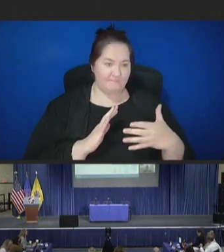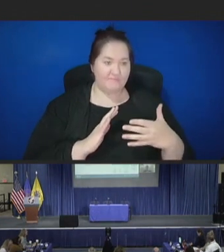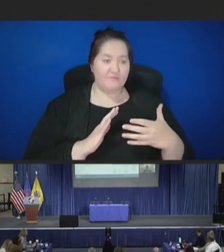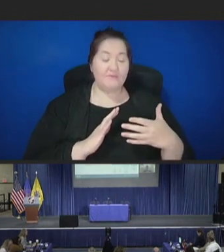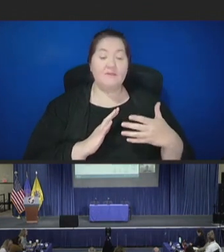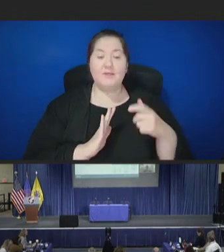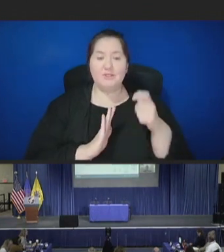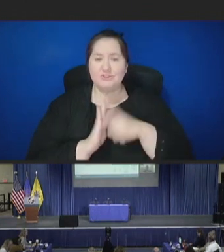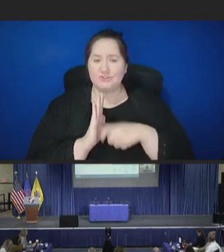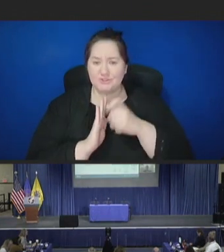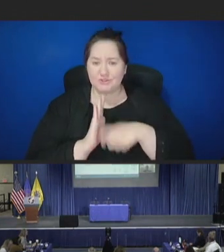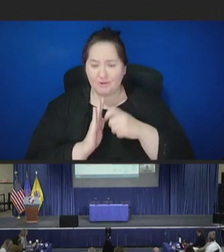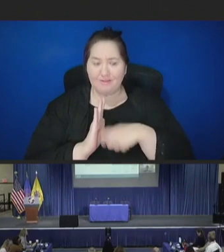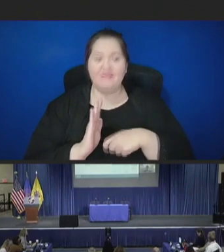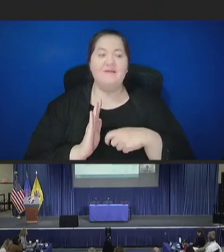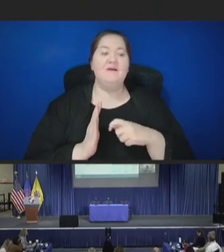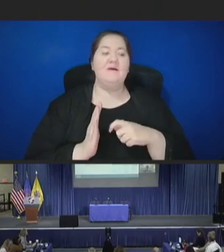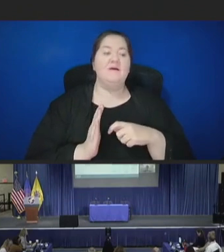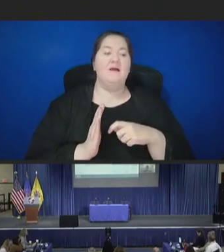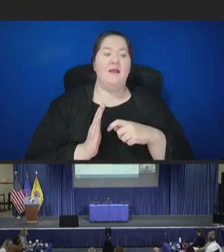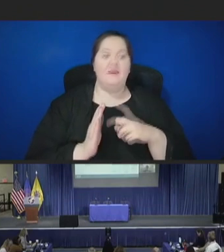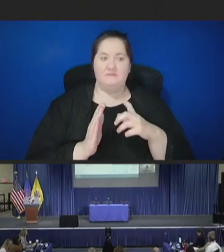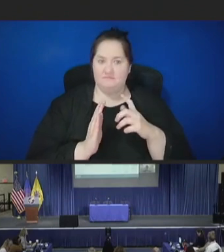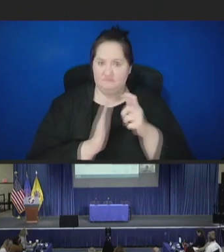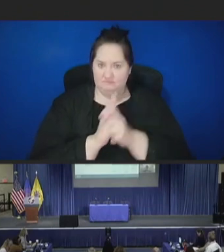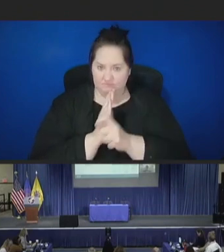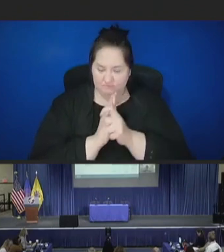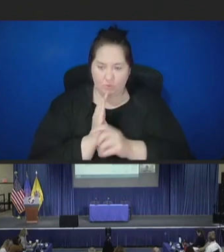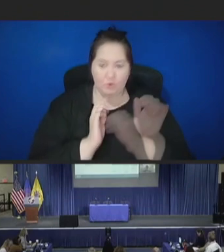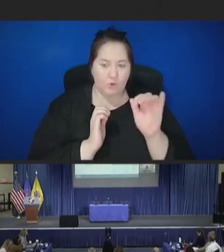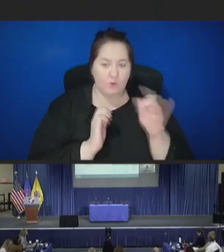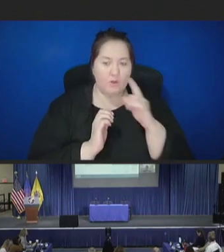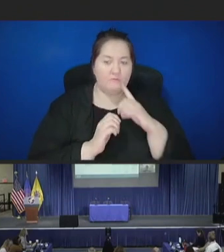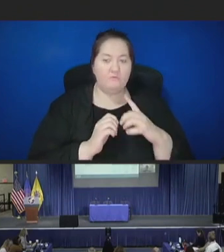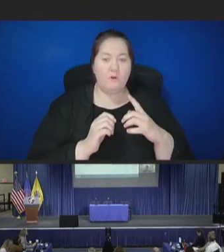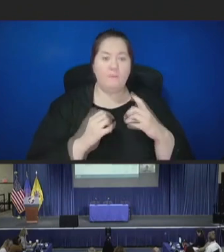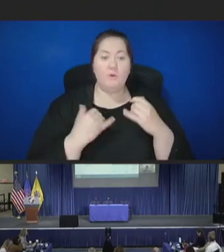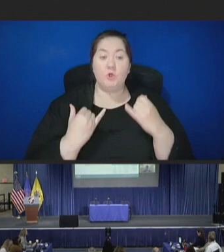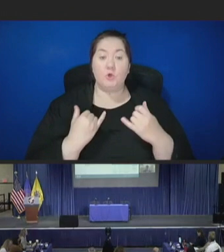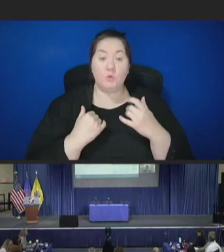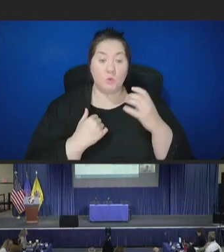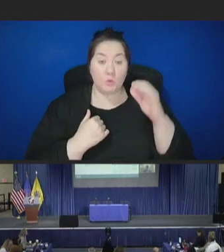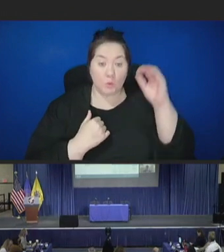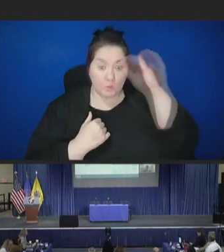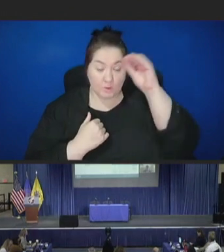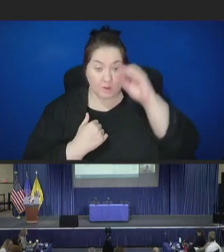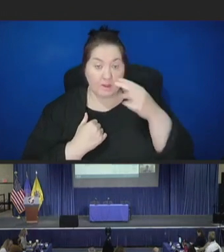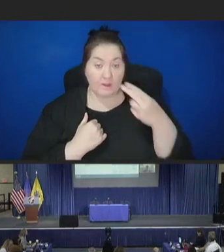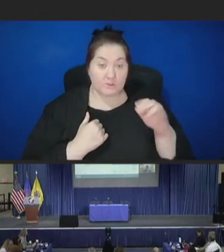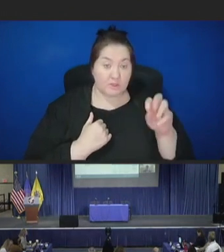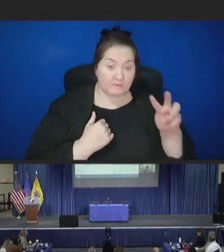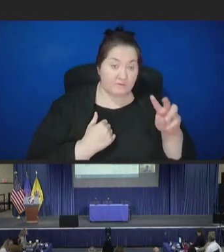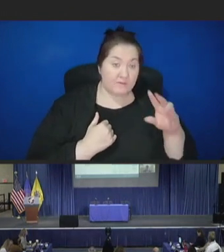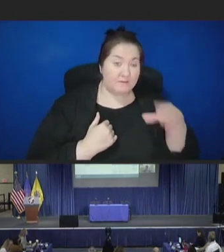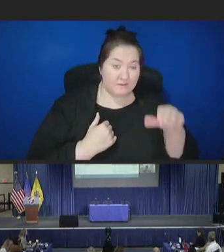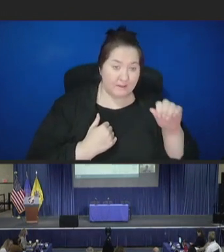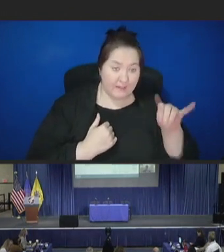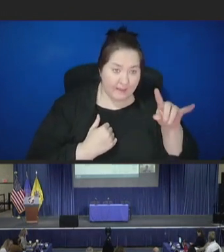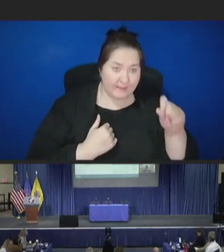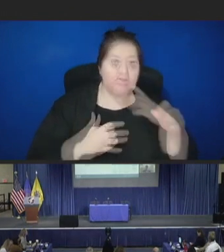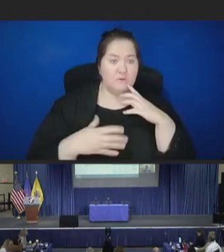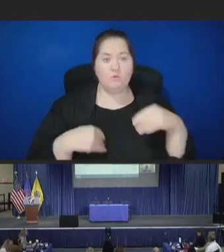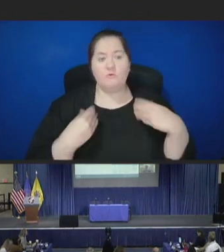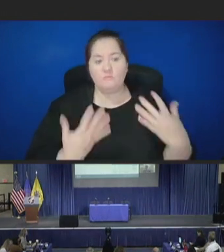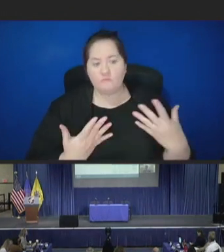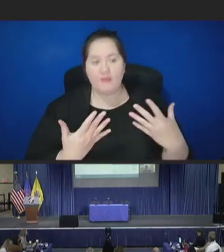journal article and an entire issue from Current Opinions on HIV/AIDS, I provided